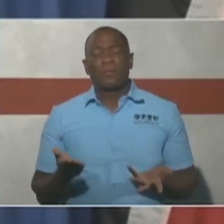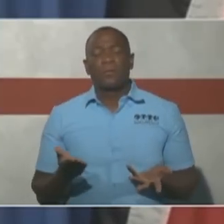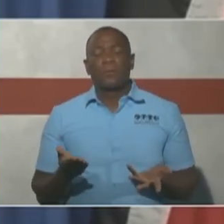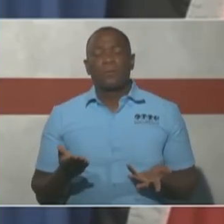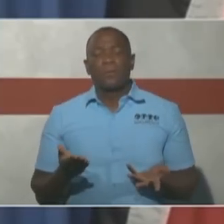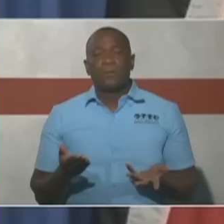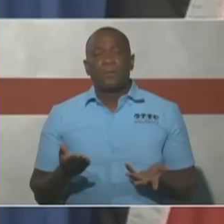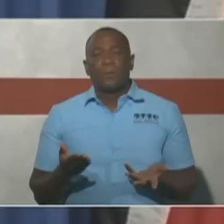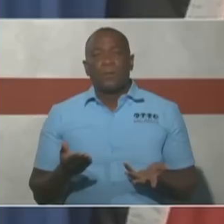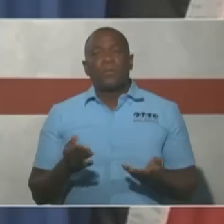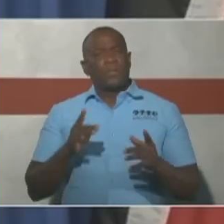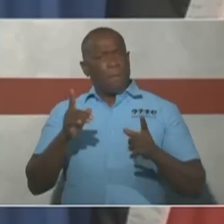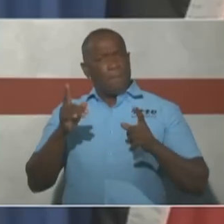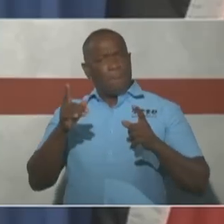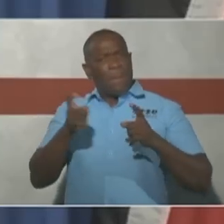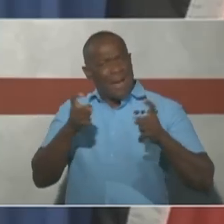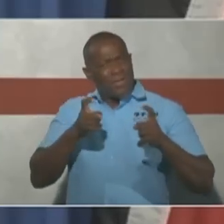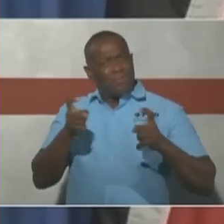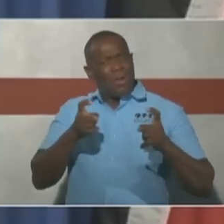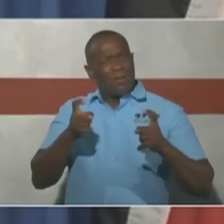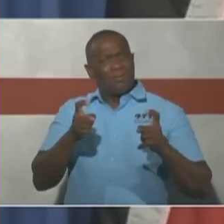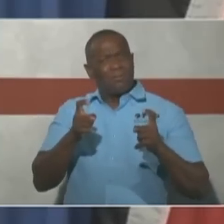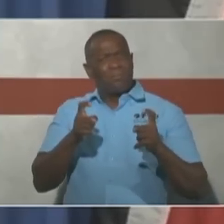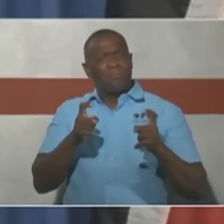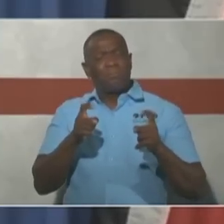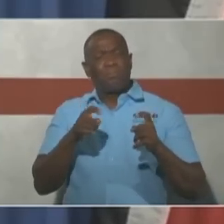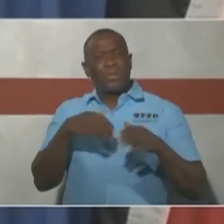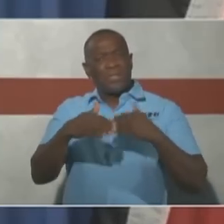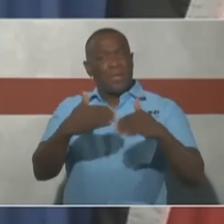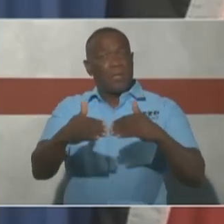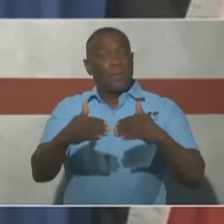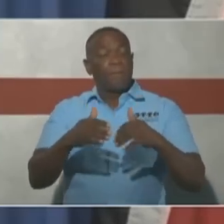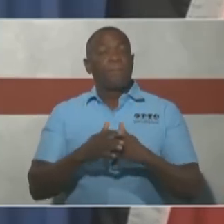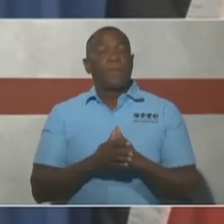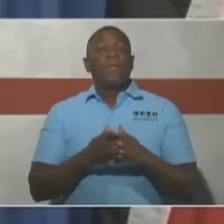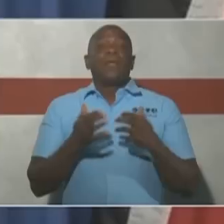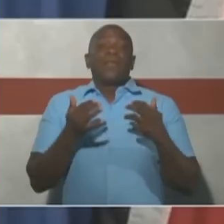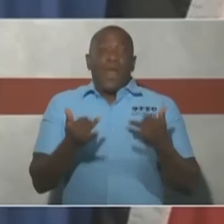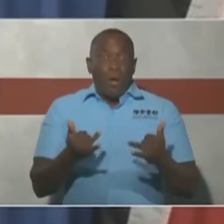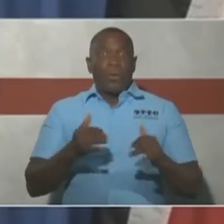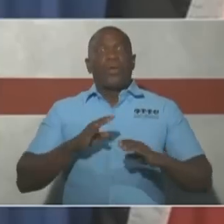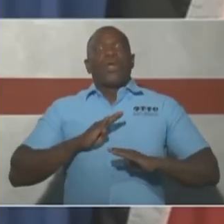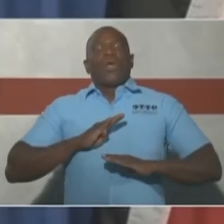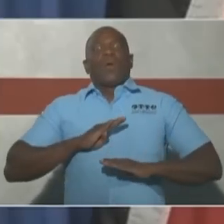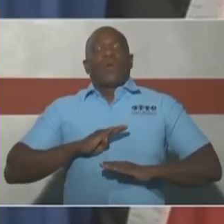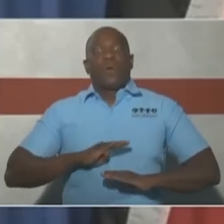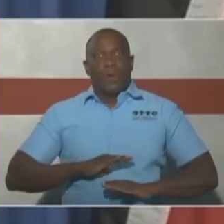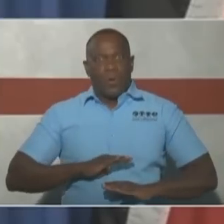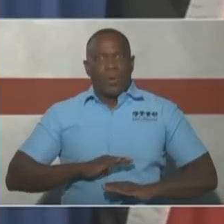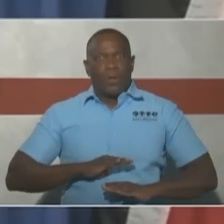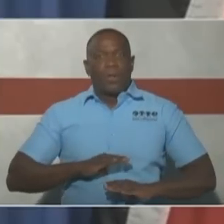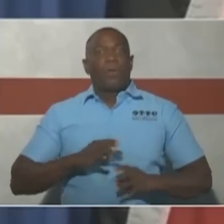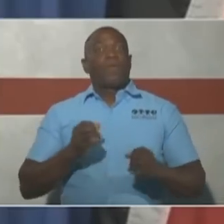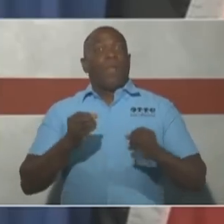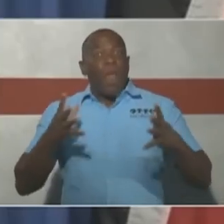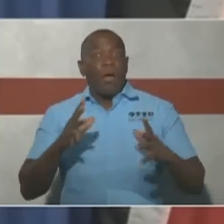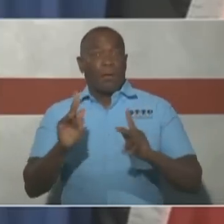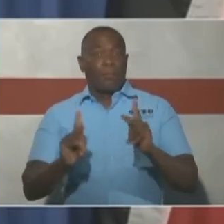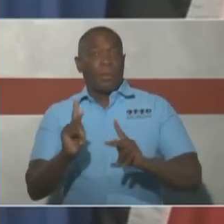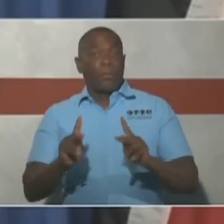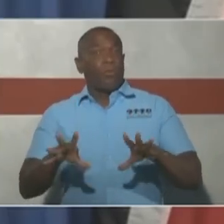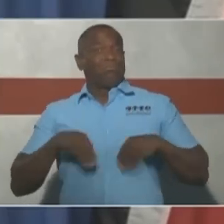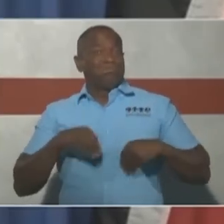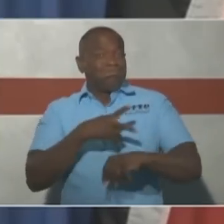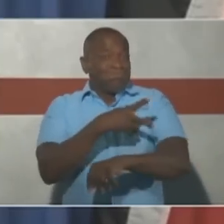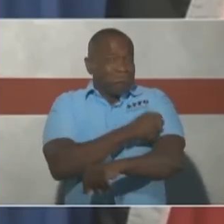and spread, and along with the other things that we did, because basically what we were doing was trying to get the population